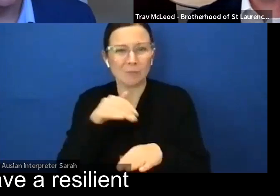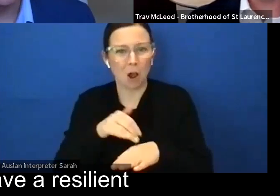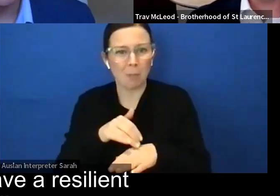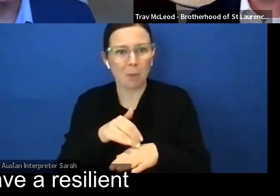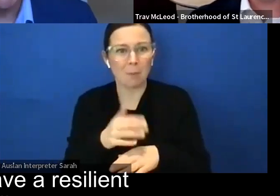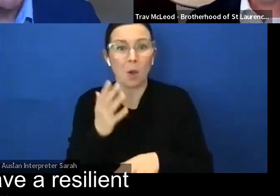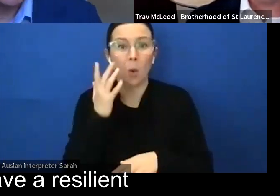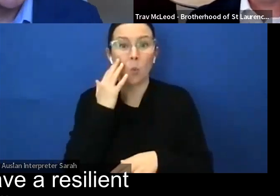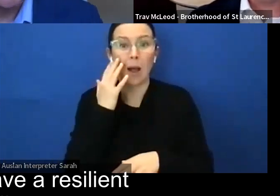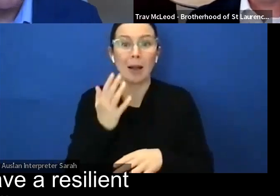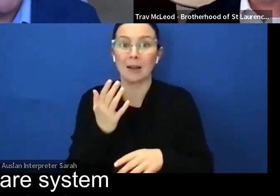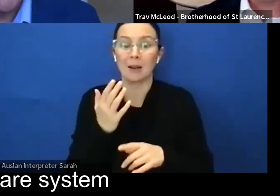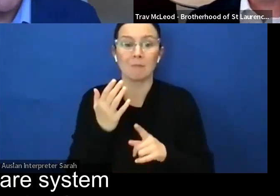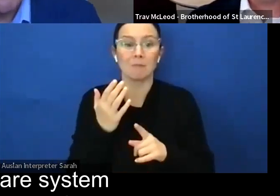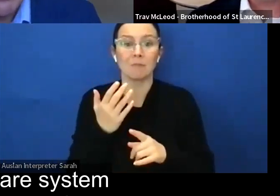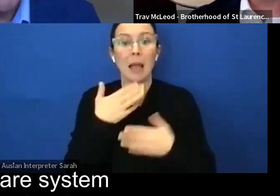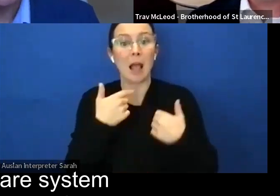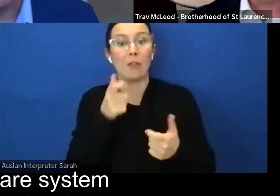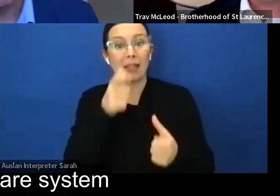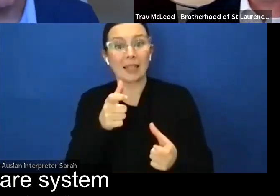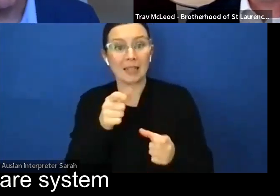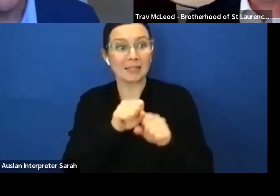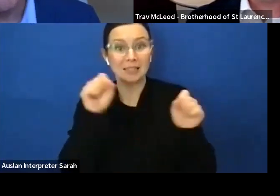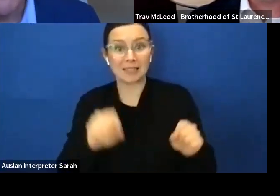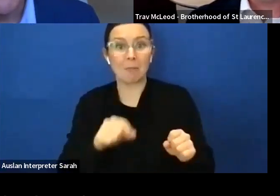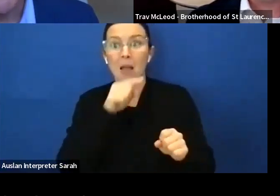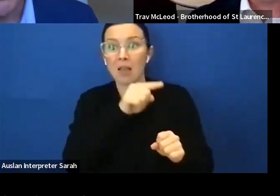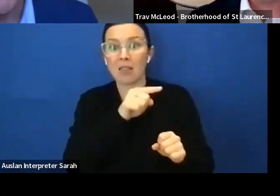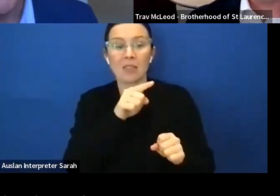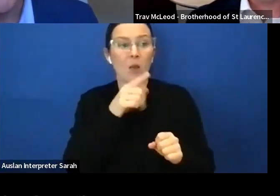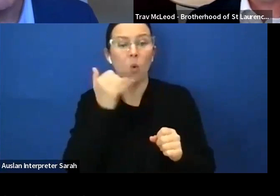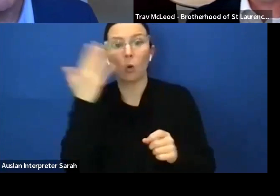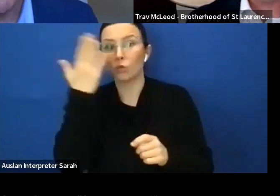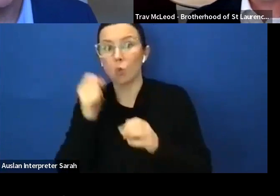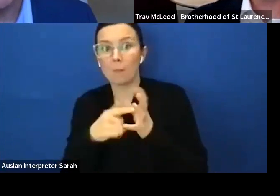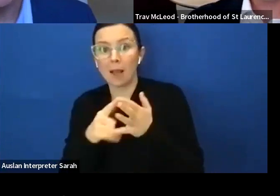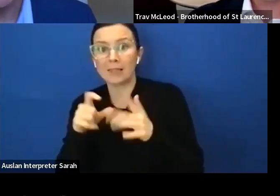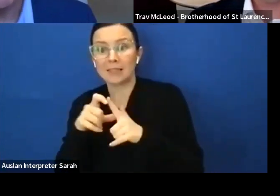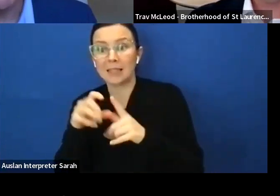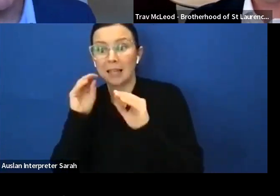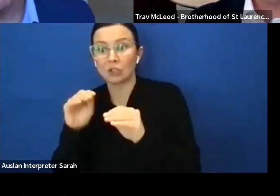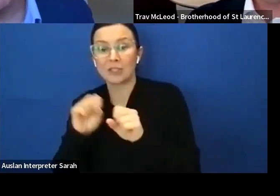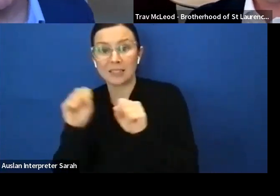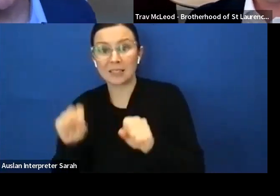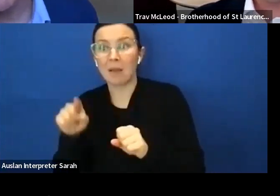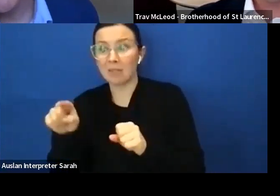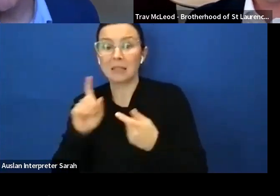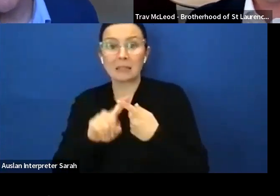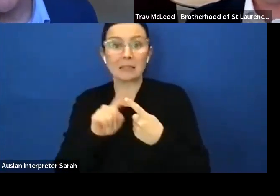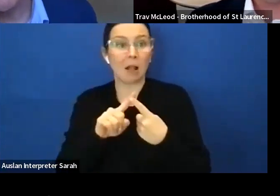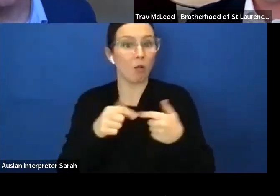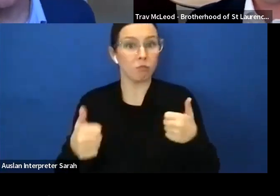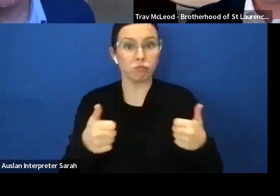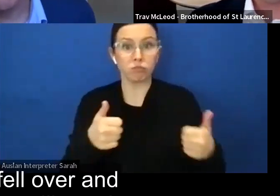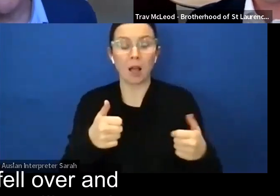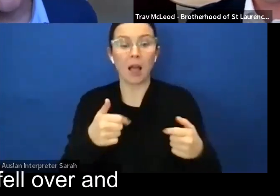resilient system like, say, the healthcare system that largely stood up, or the school-based education system that largely stood up, and then you see the